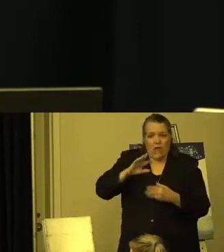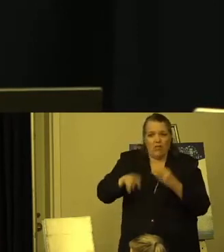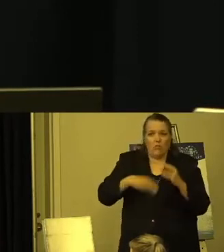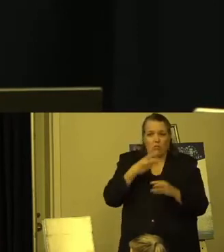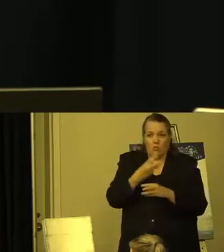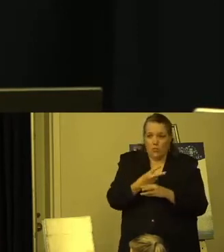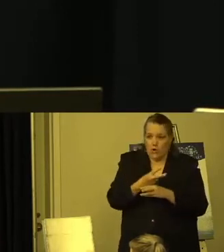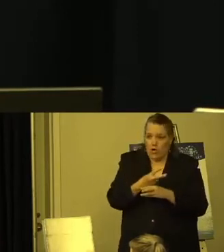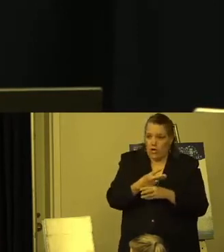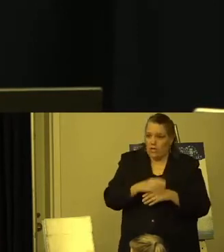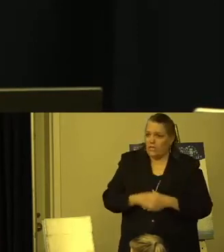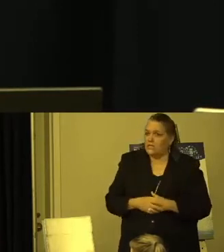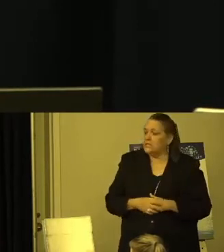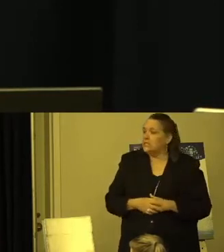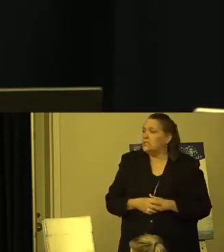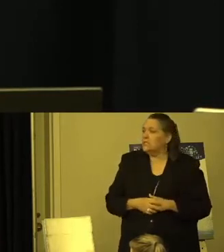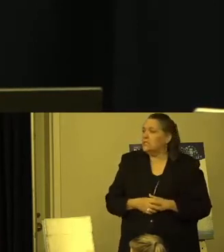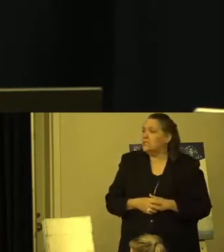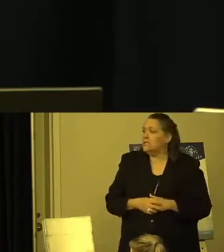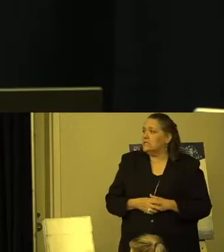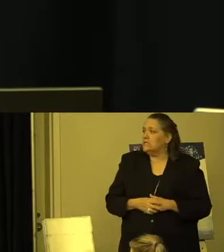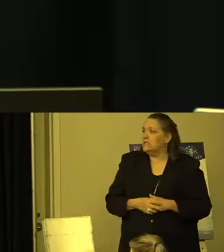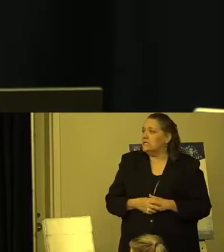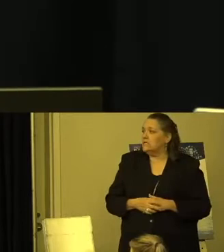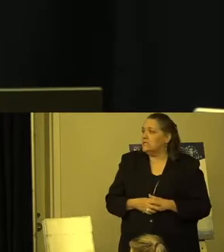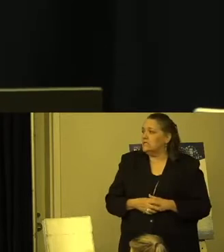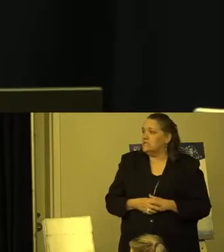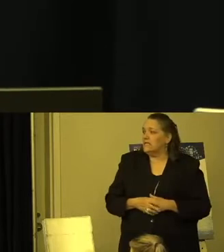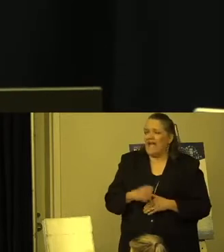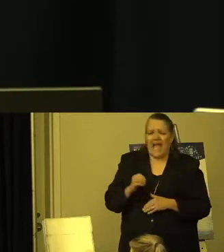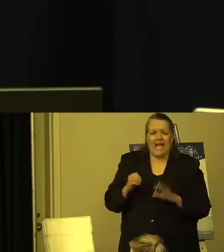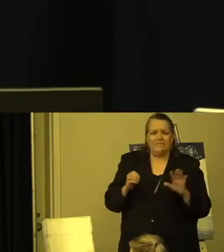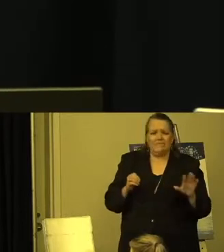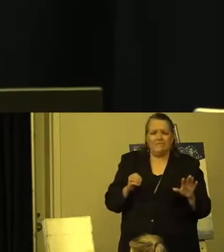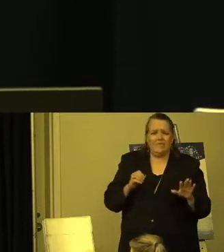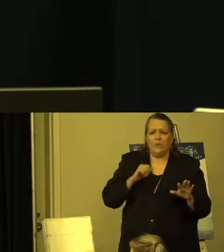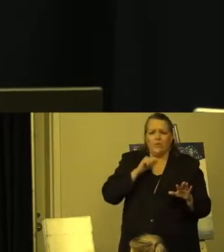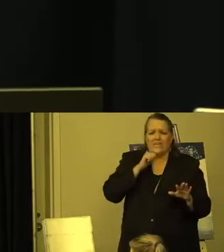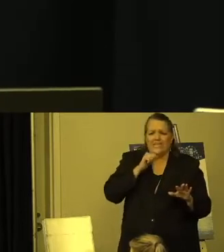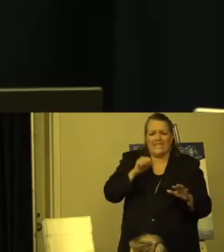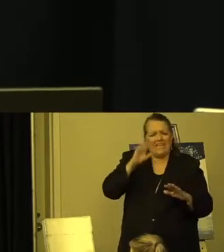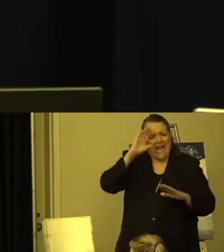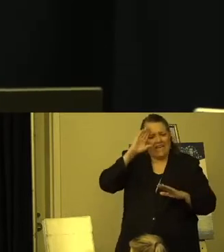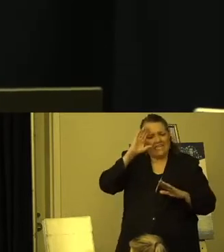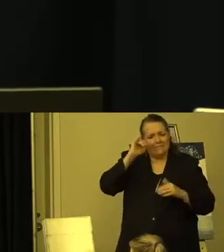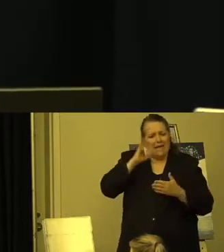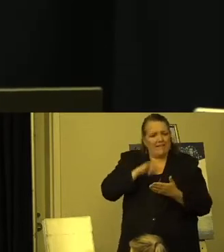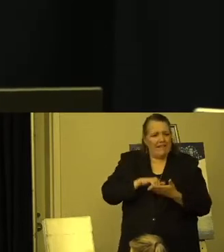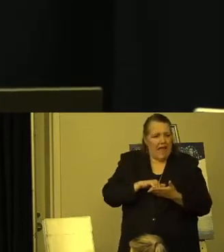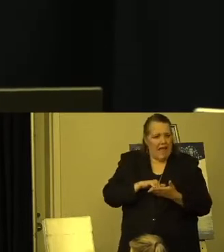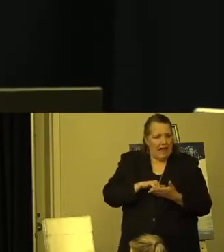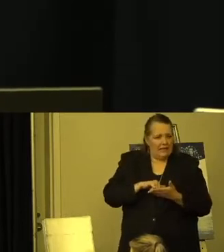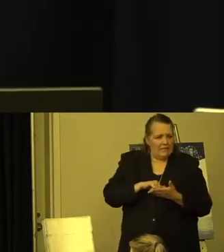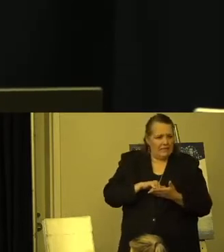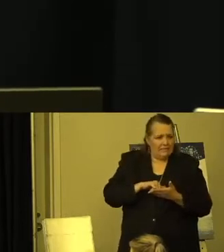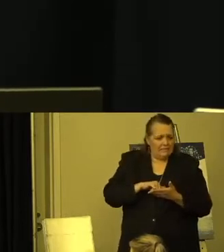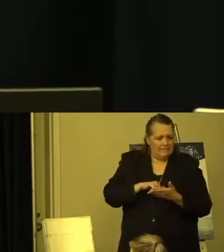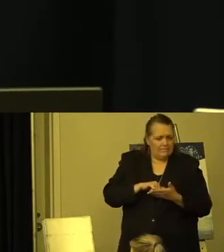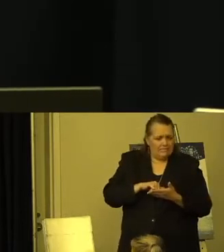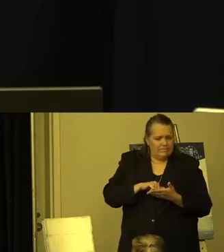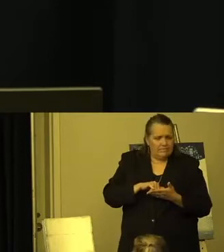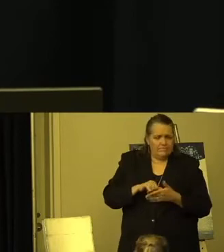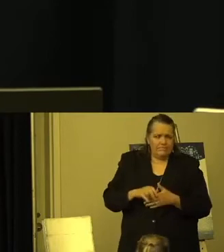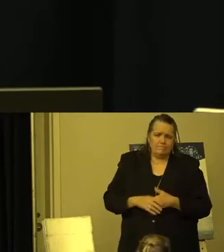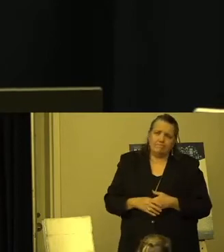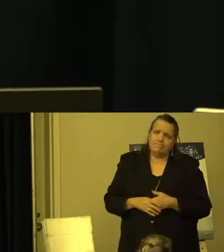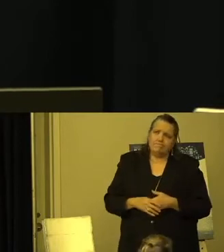think that that's something we didn't expect at the beginning there to be so